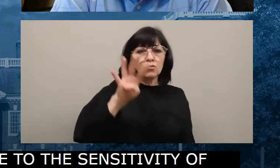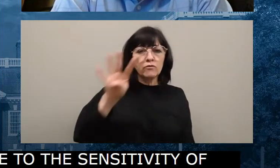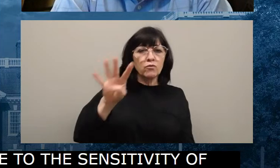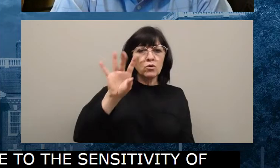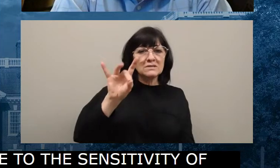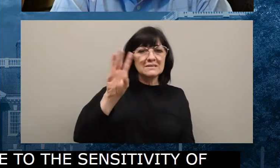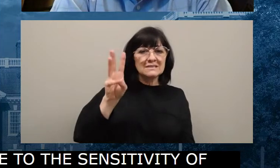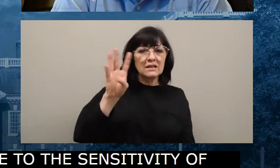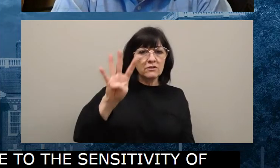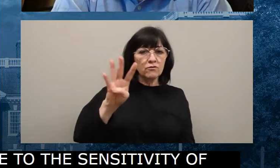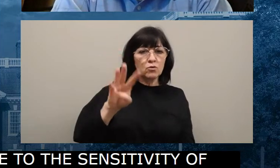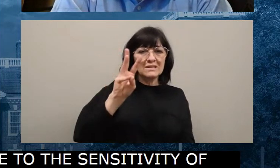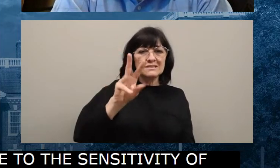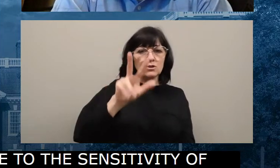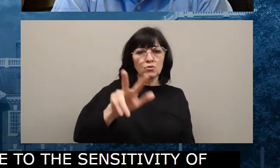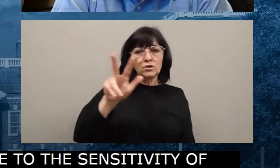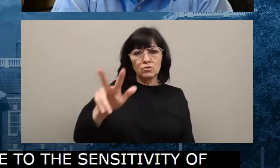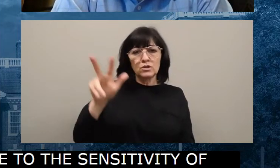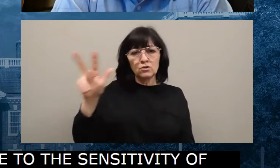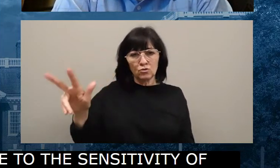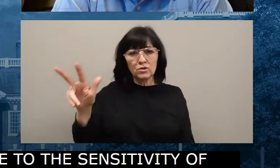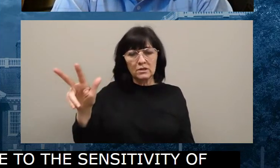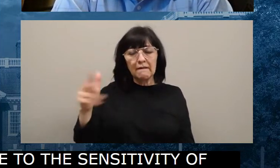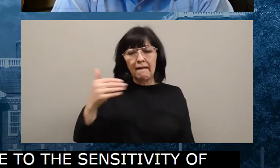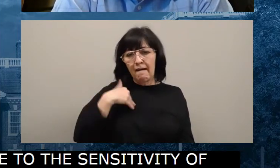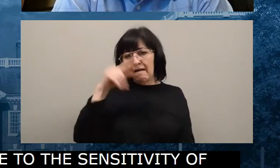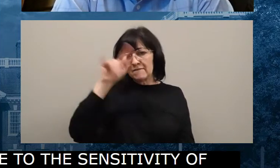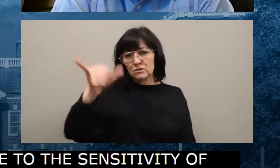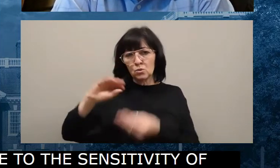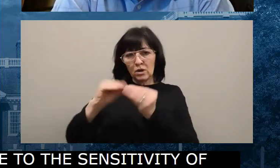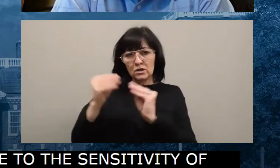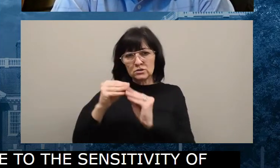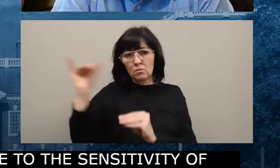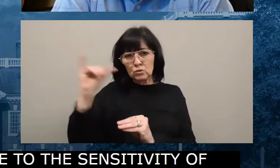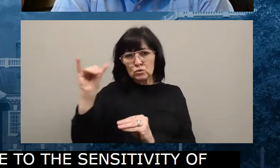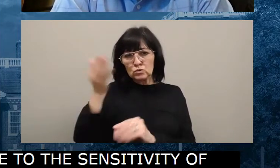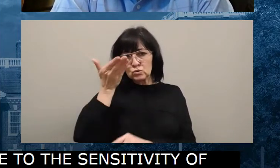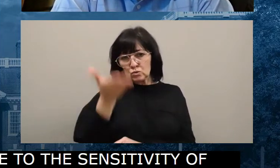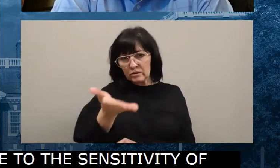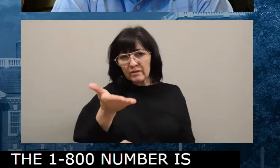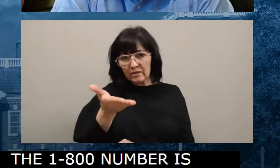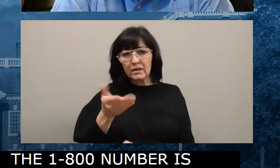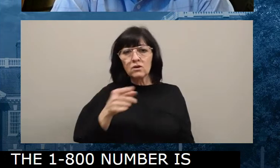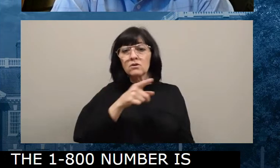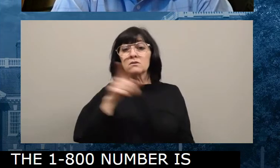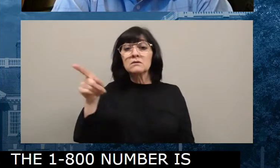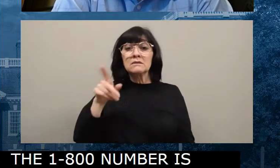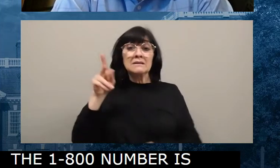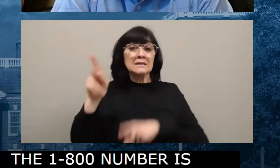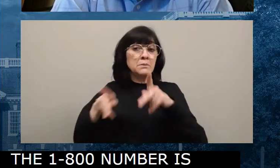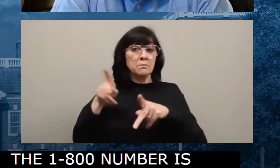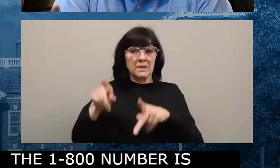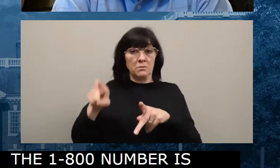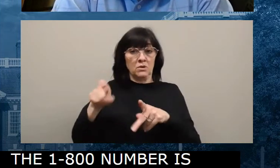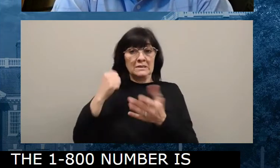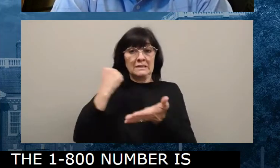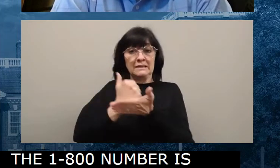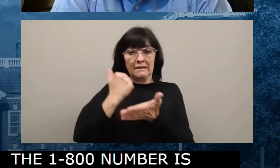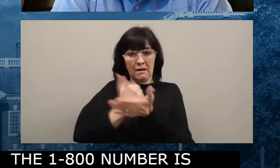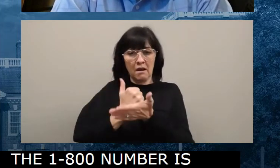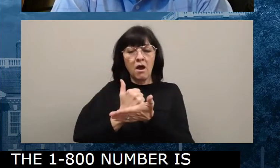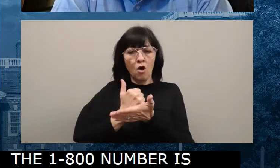844-684-6333. Again, it's something, hopefully it helps people as they're going through the recovery themselves, if it's something that could be of assistance on the